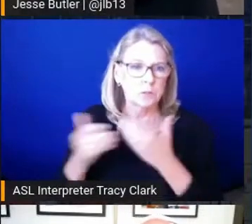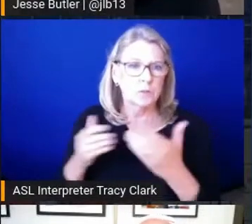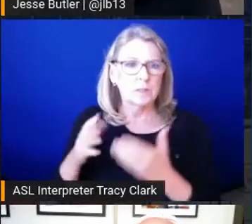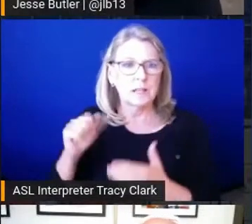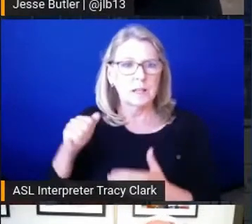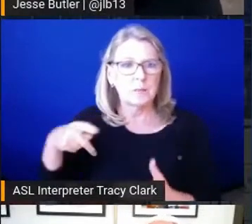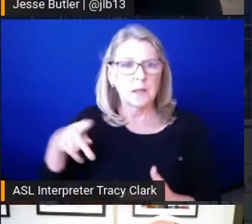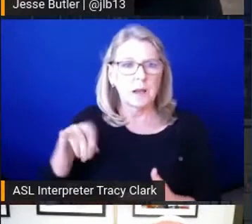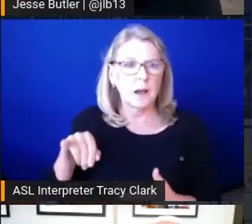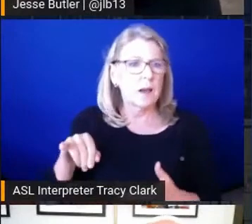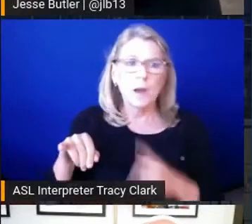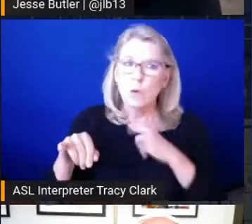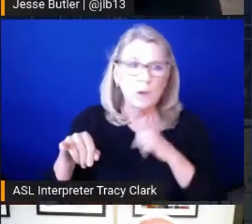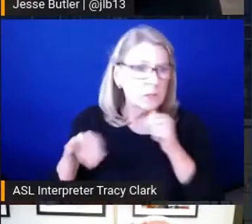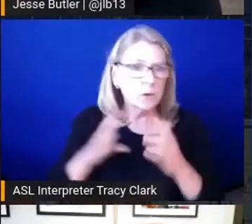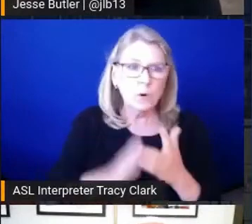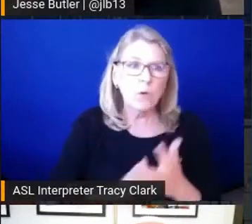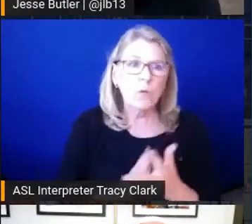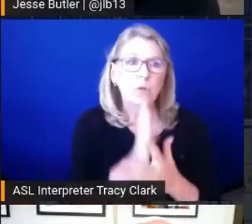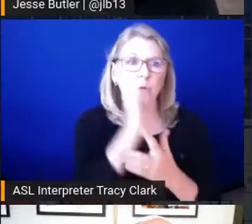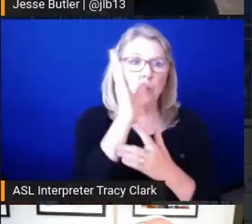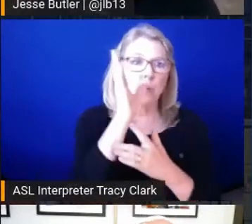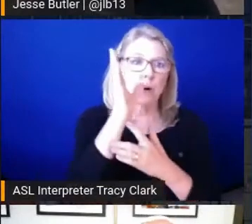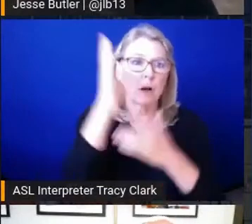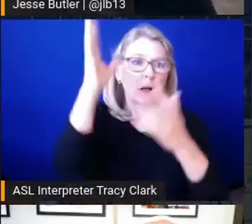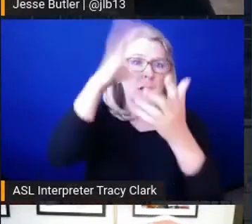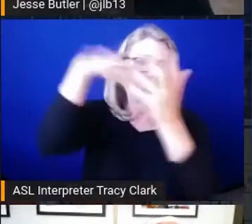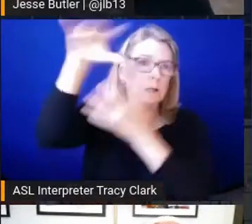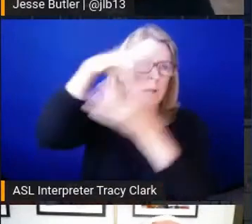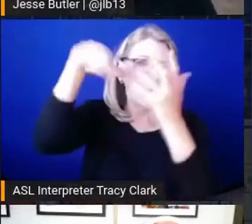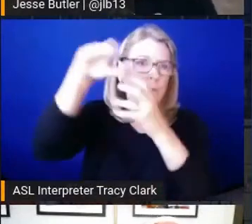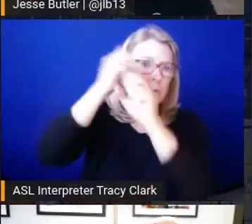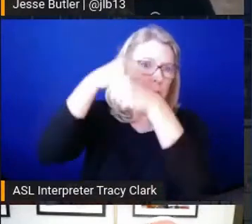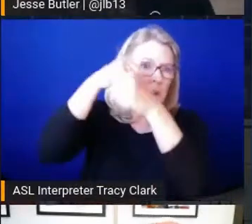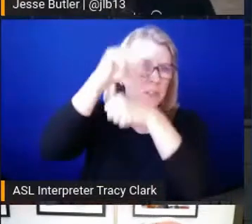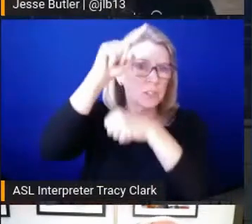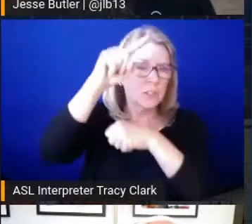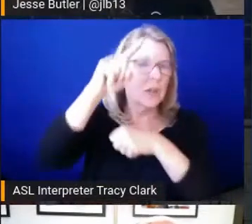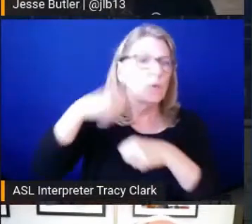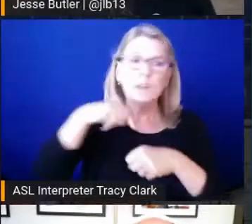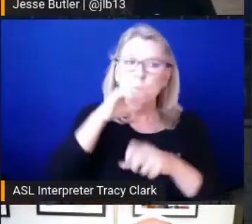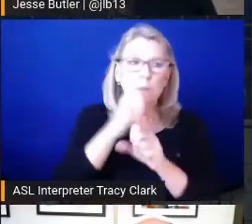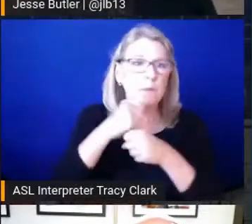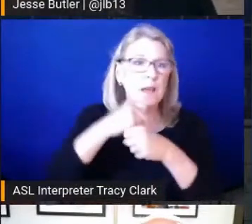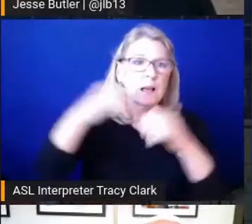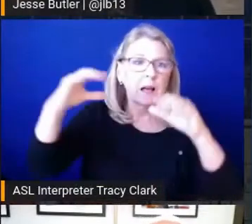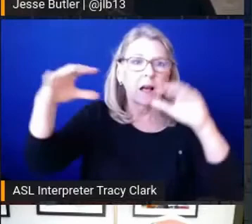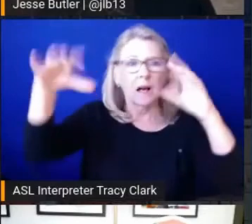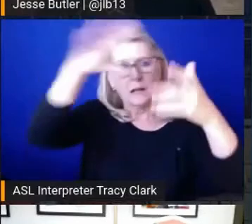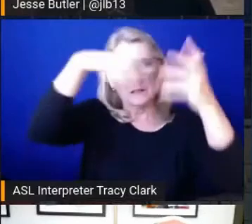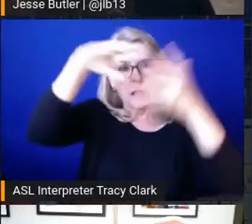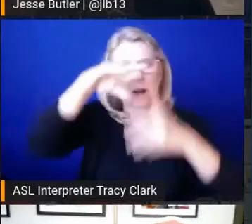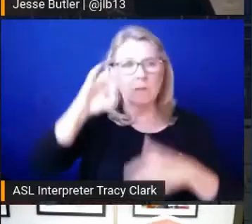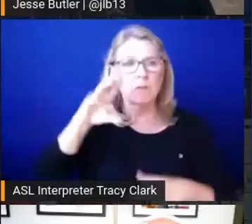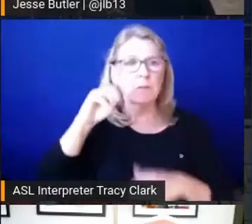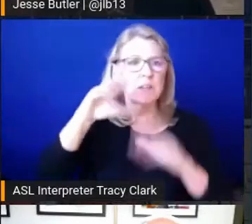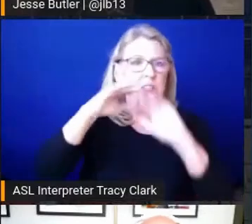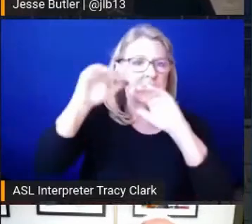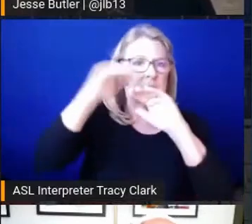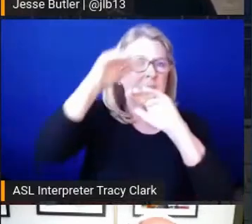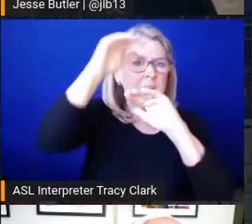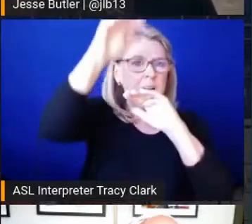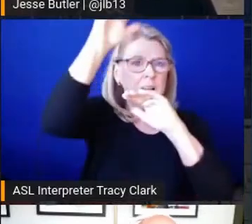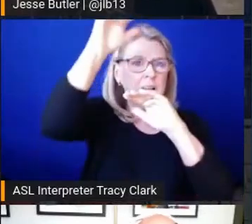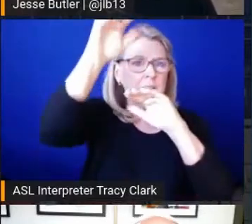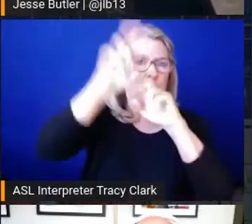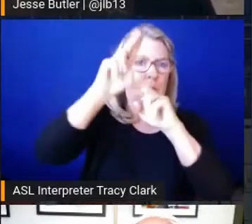don't construct a CloudFormation stack and use the CloudFormation API in order to track